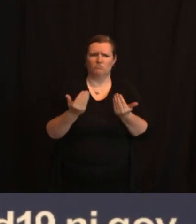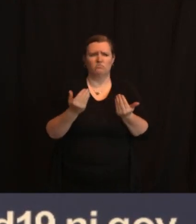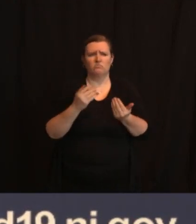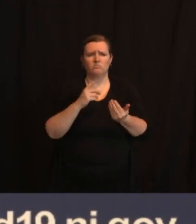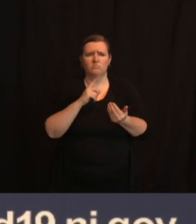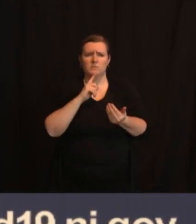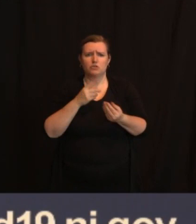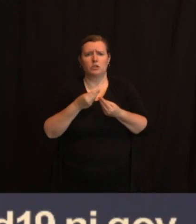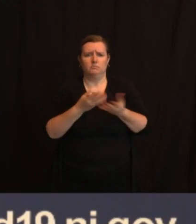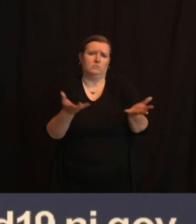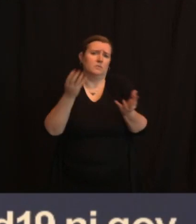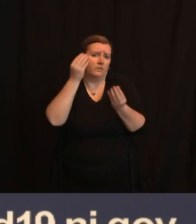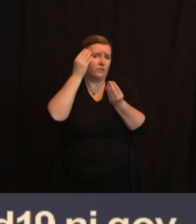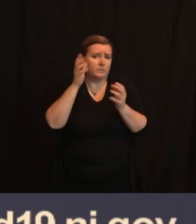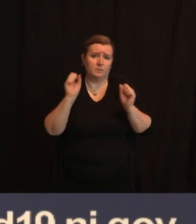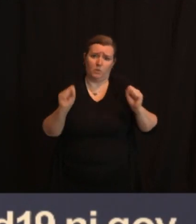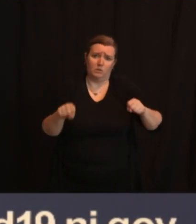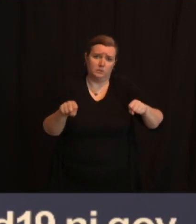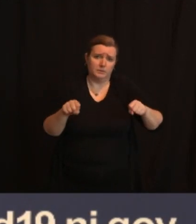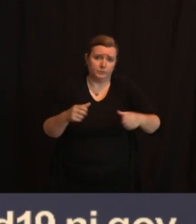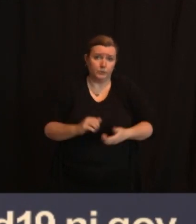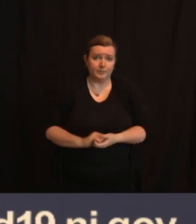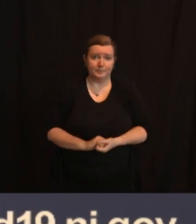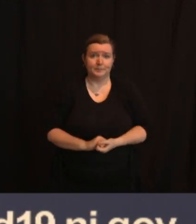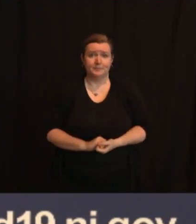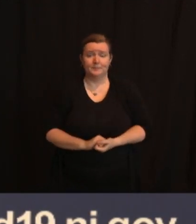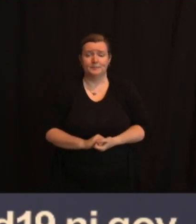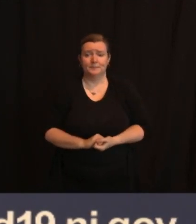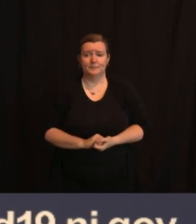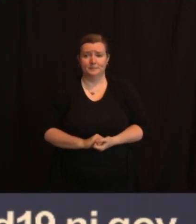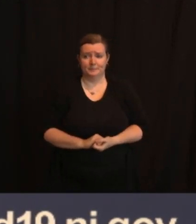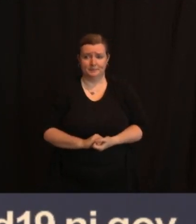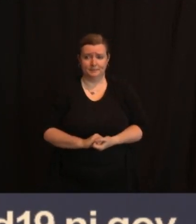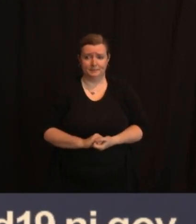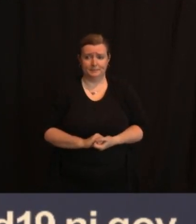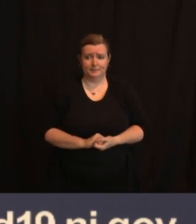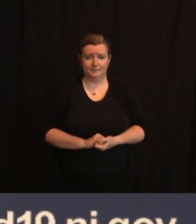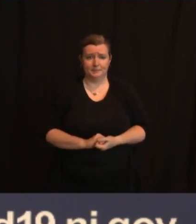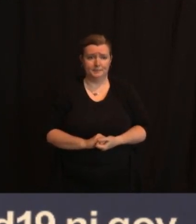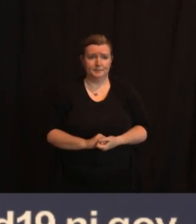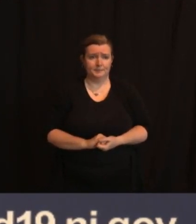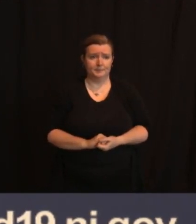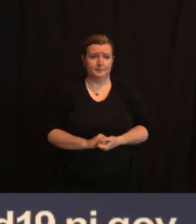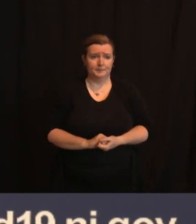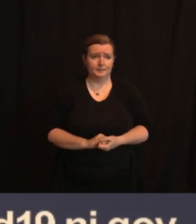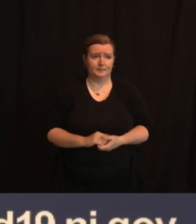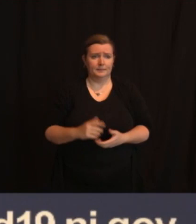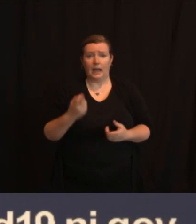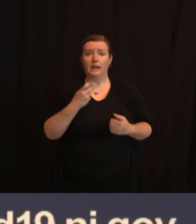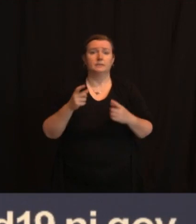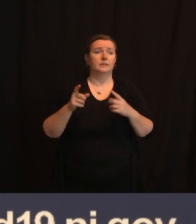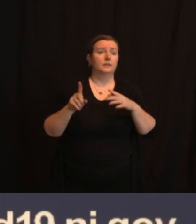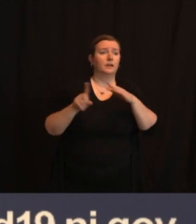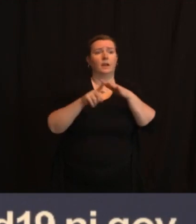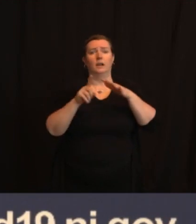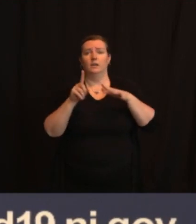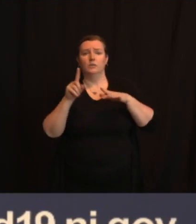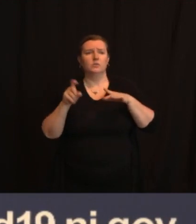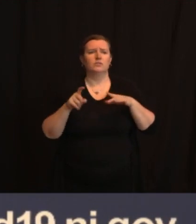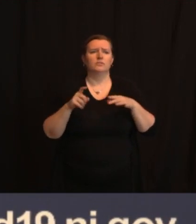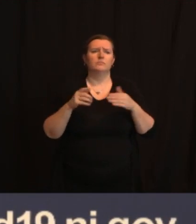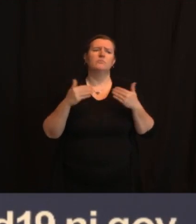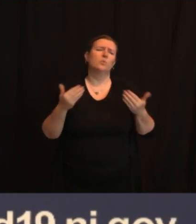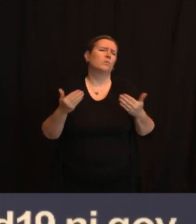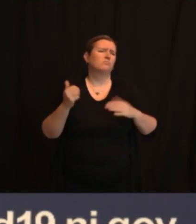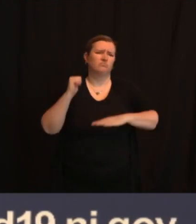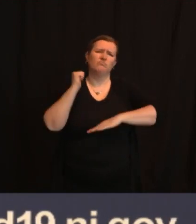over the past month or so, and as opposed to just dealing with it episodically, we felt like it made sense to sort of lay in more